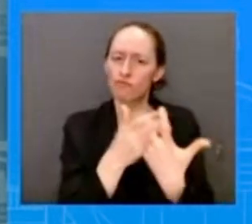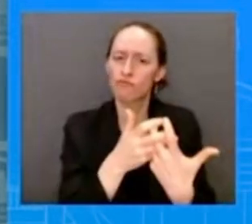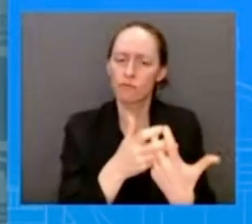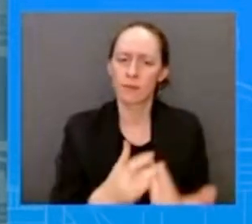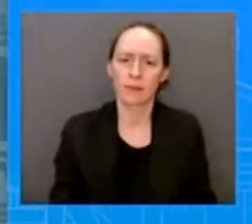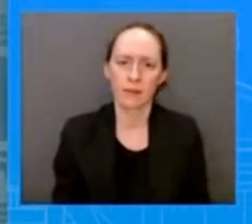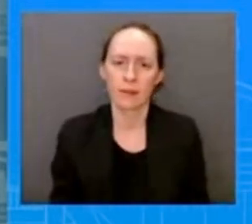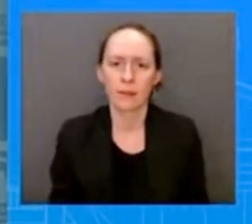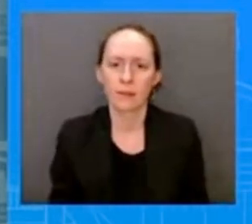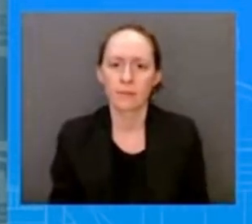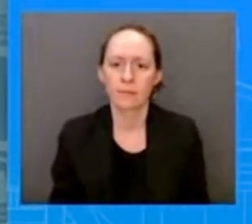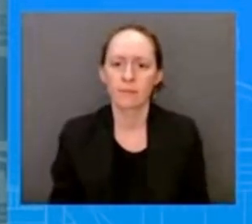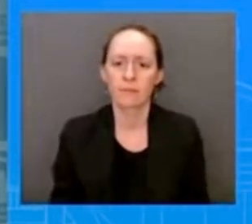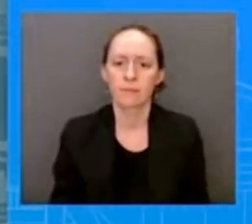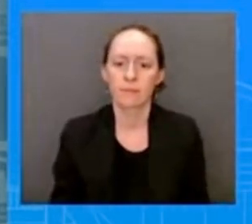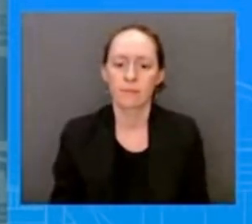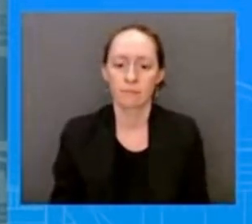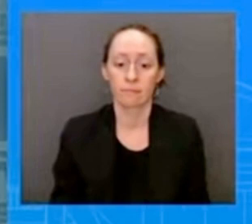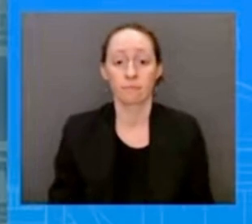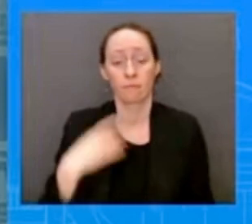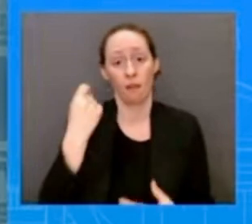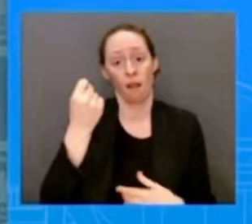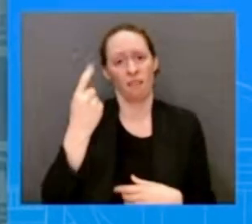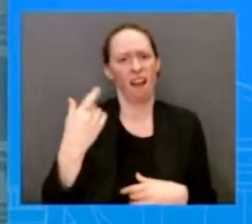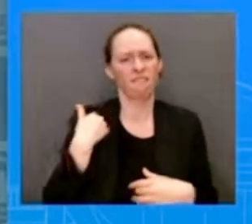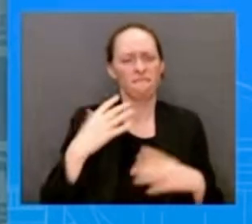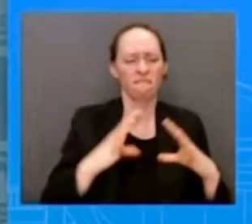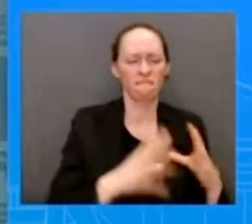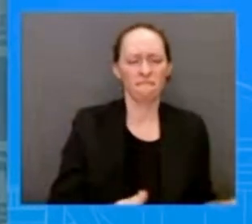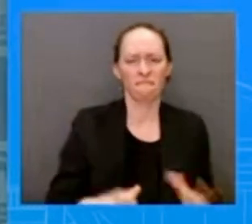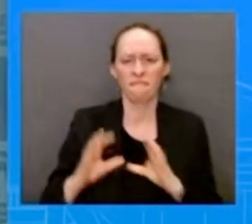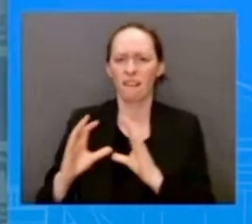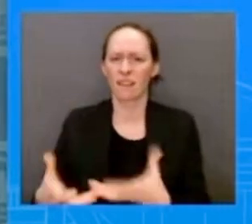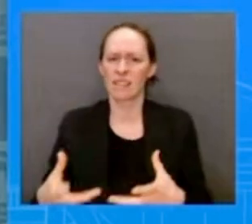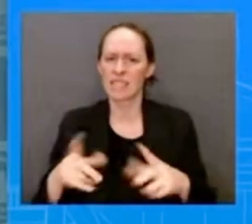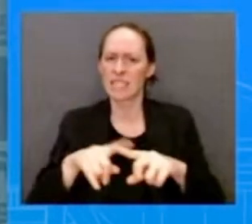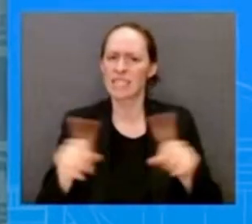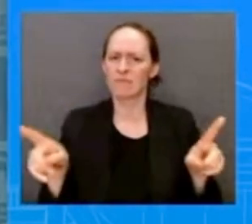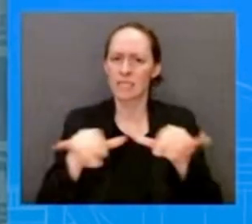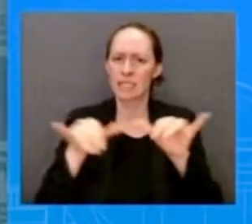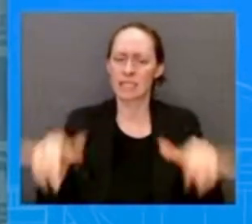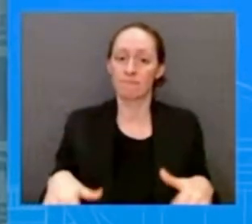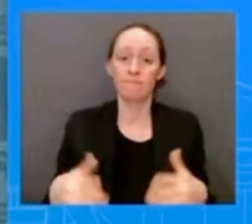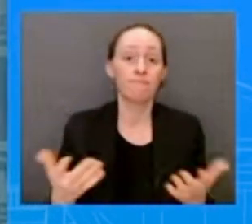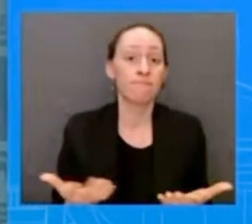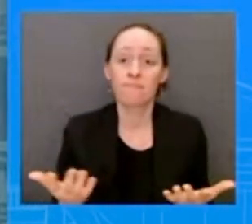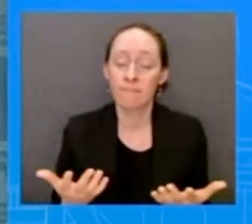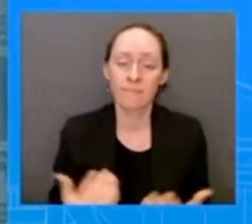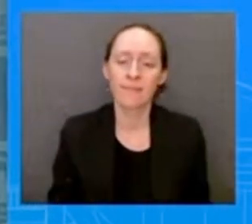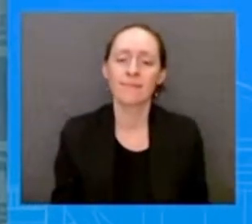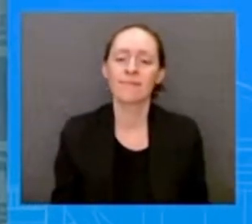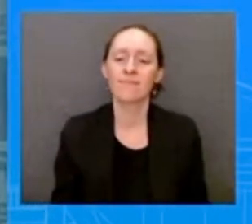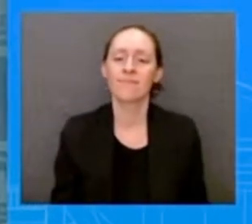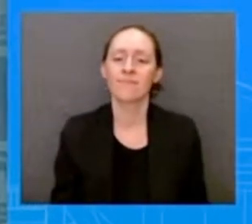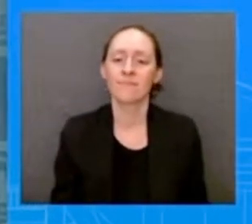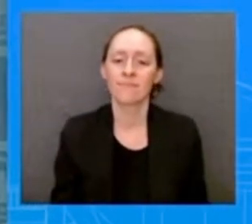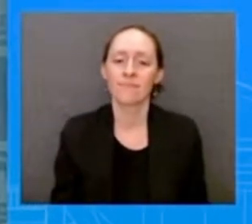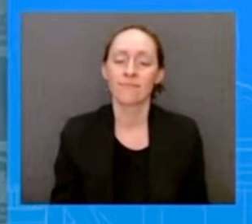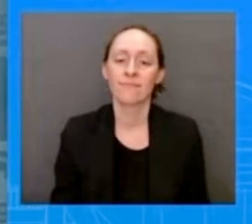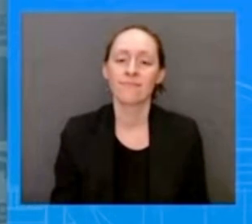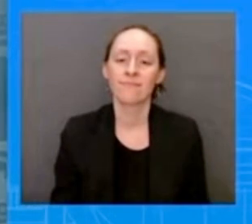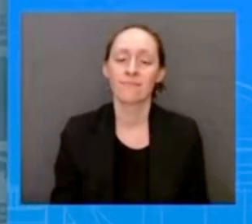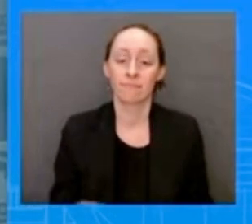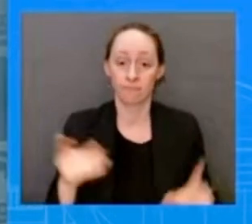arms sales is a whole different process and methodology than what we're doing for Ukraine, which is largely through